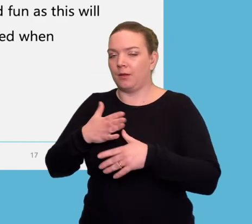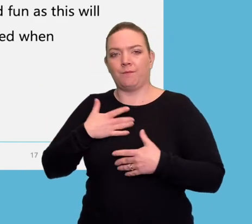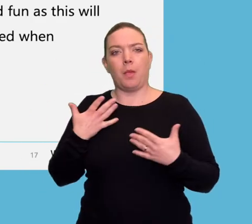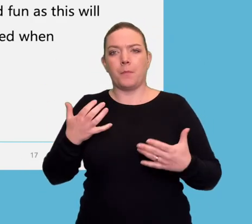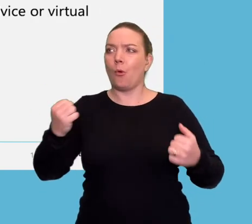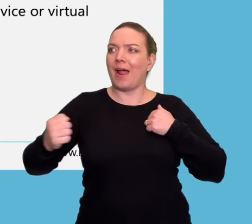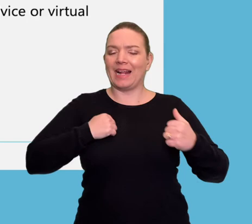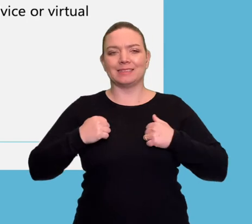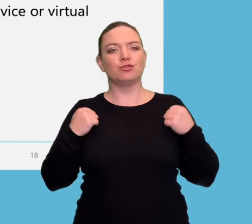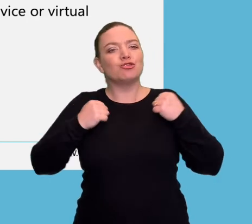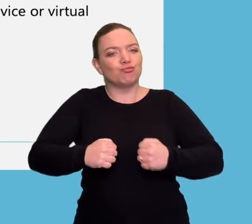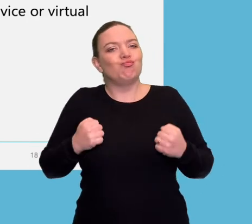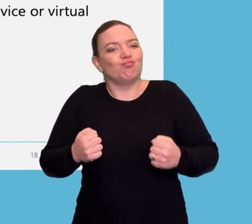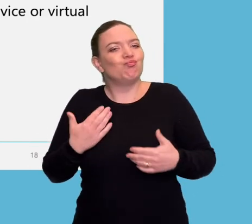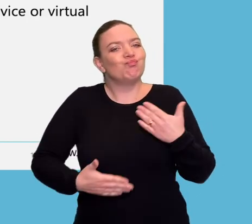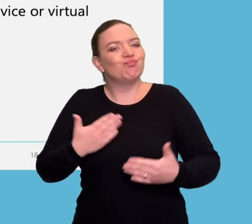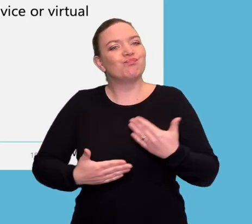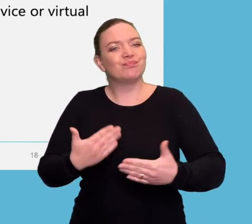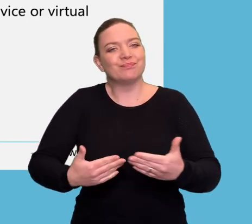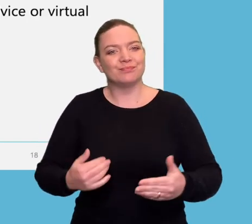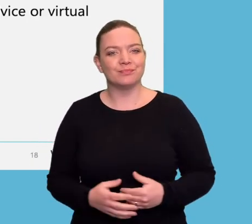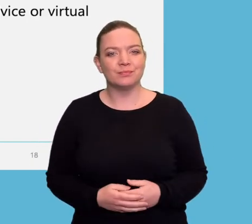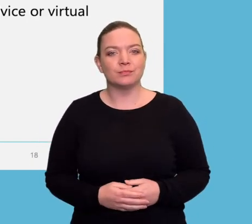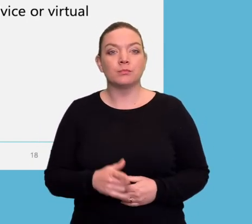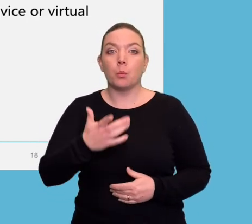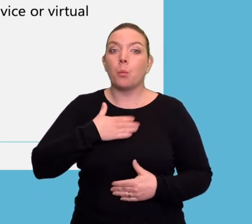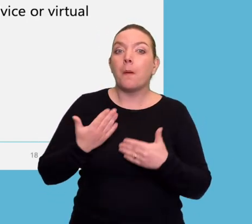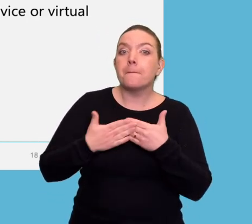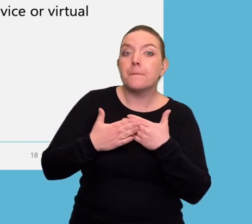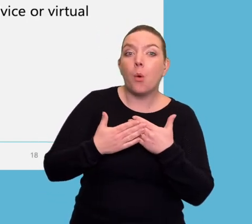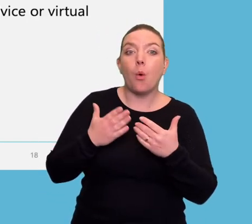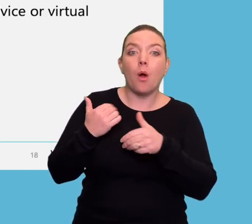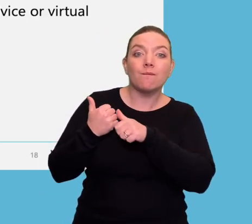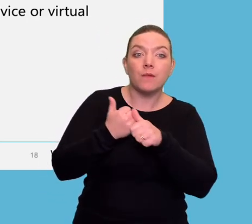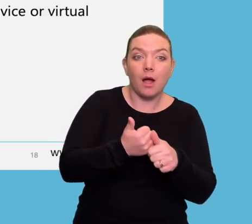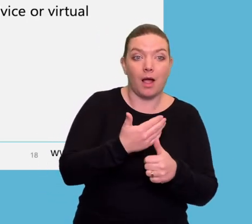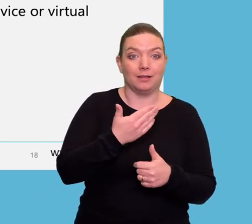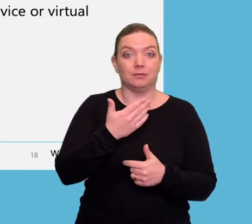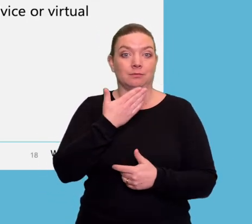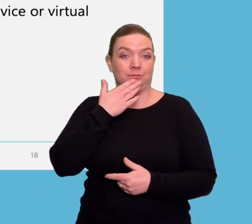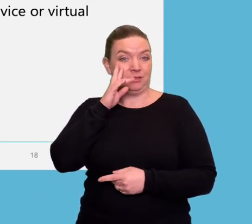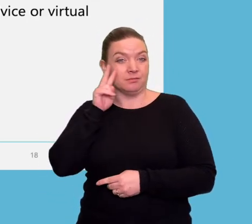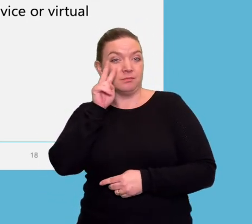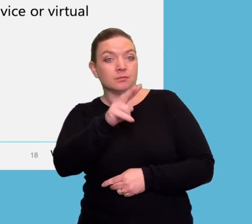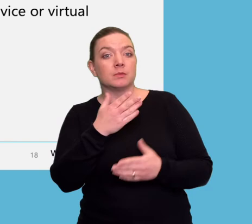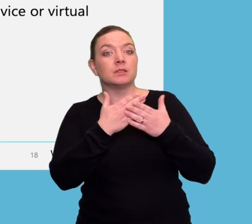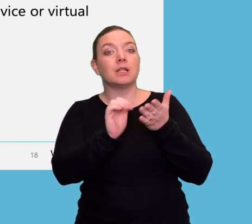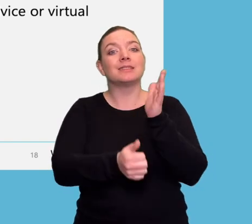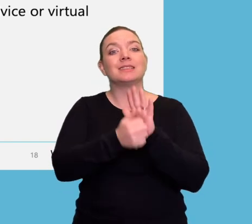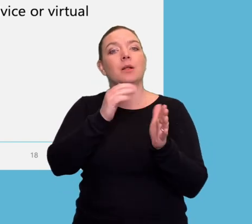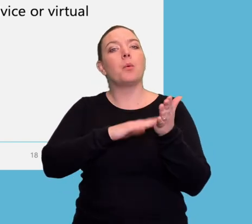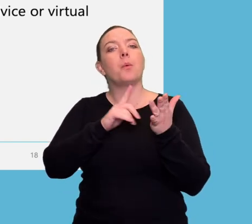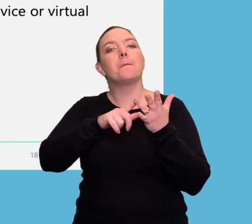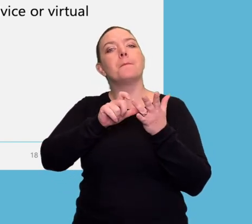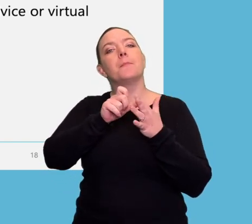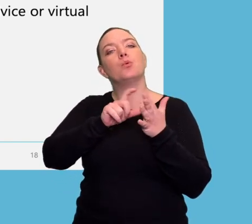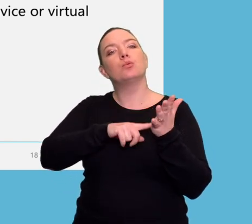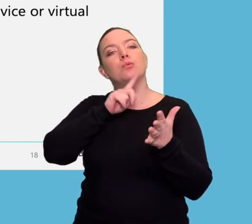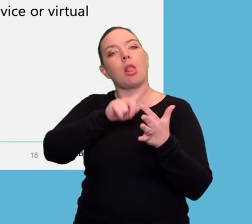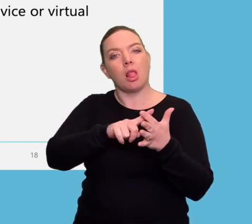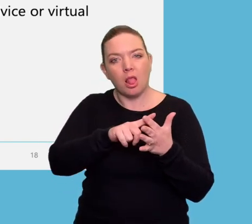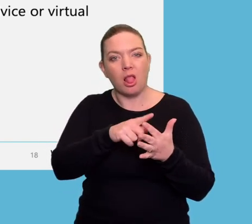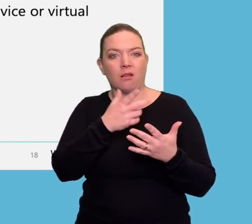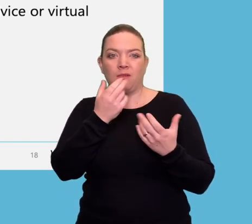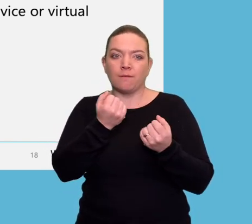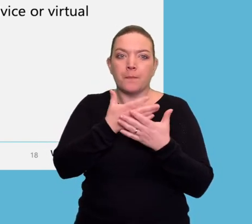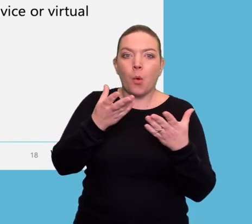task. For further advice, please visit the Study Skills tile on Moodle for more resources on time management and essay writing